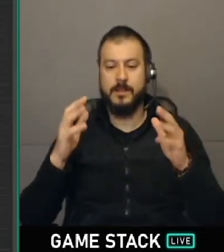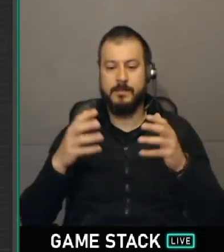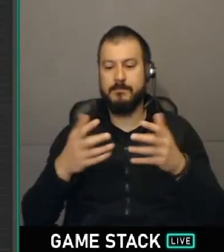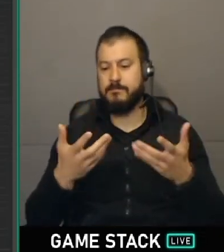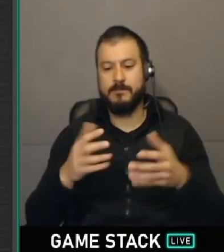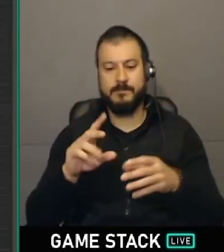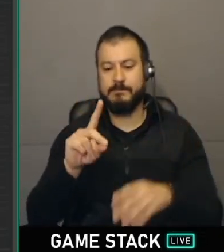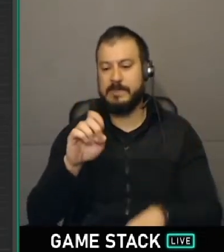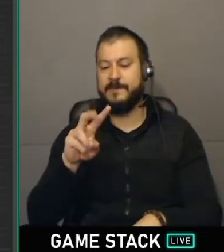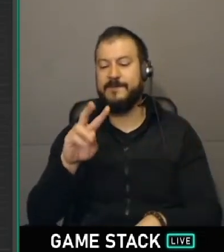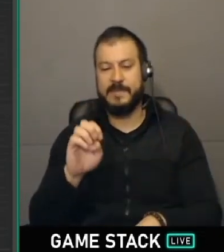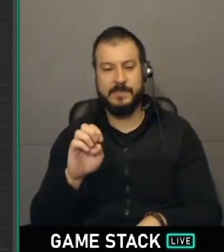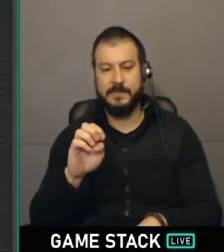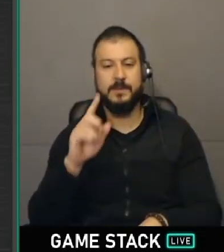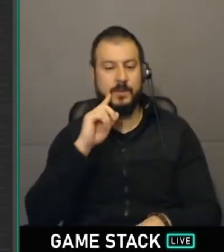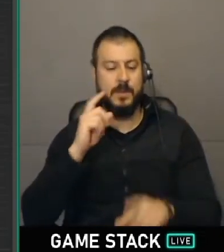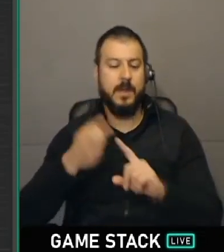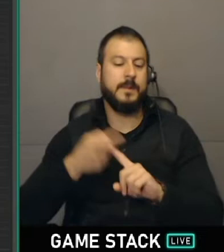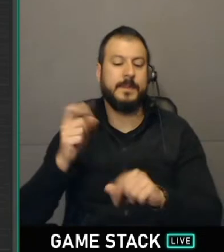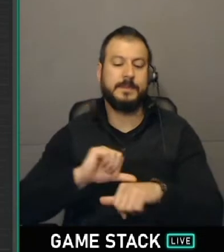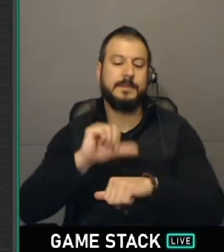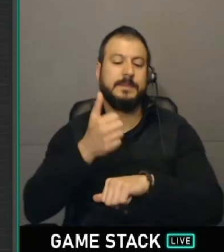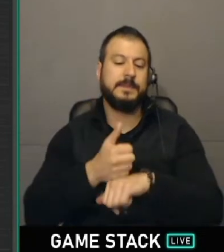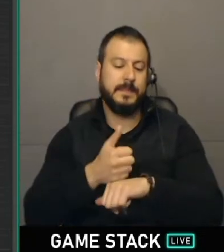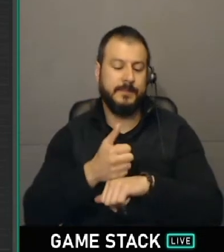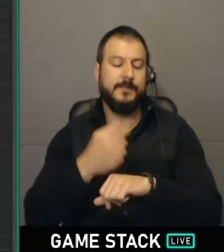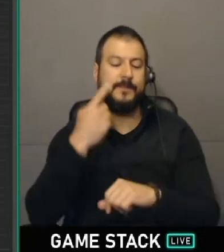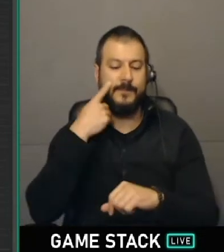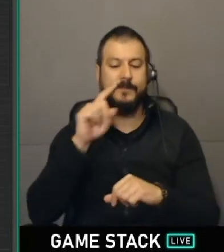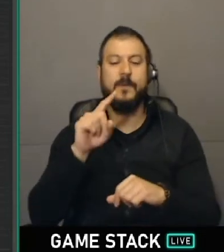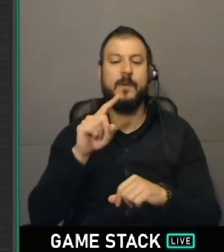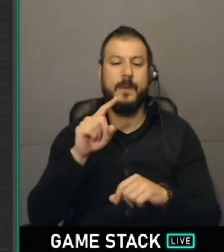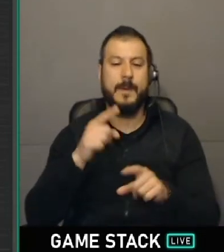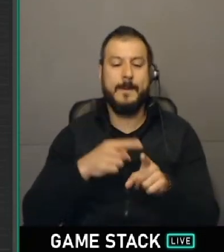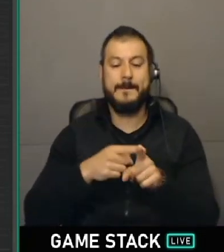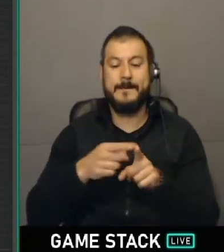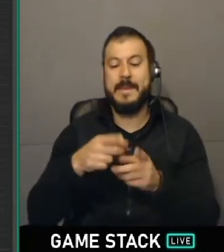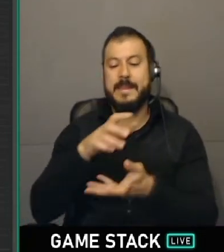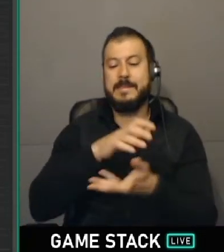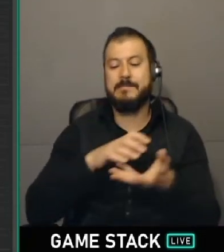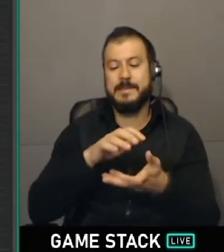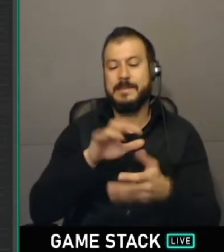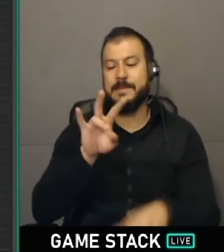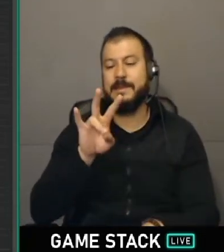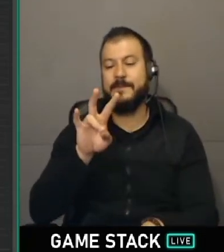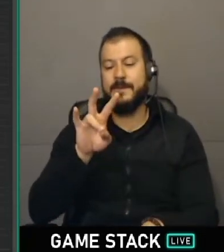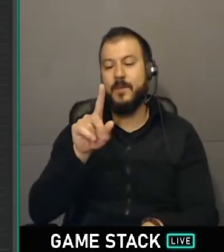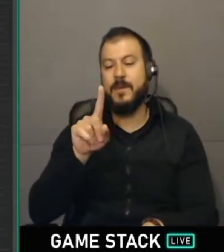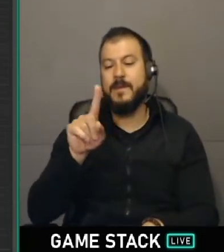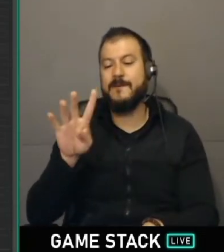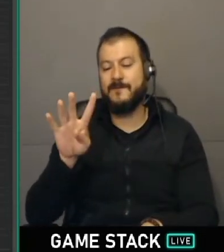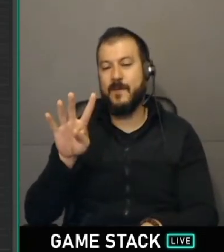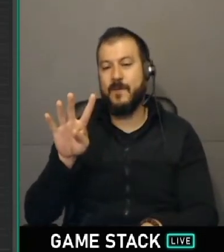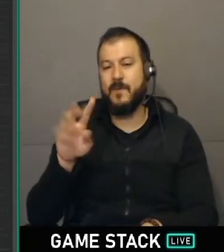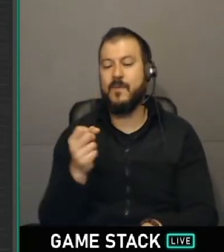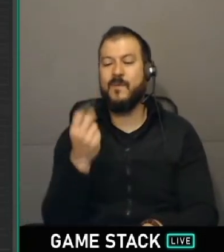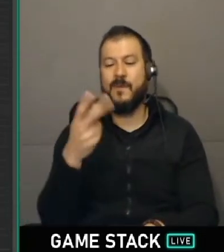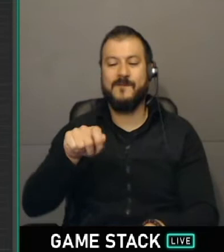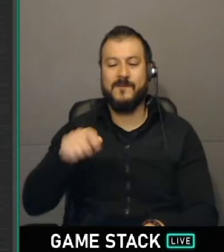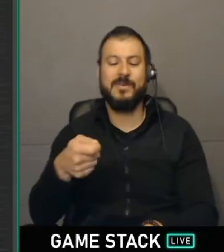will automatically set up for a main mix of 714 12 channel